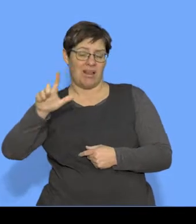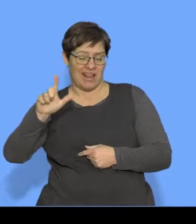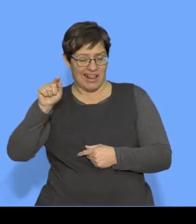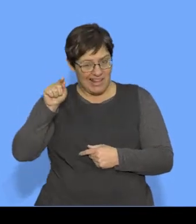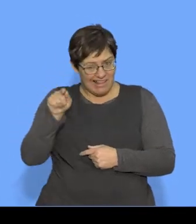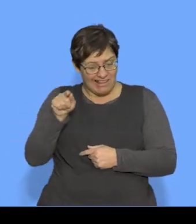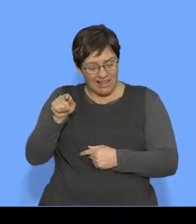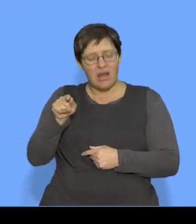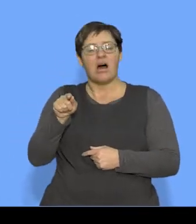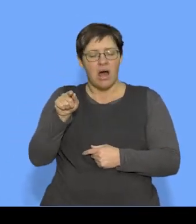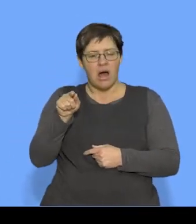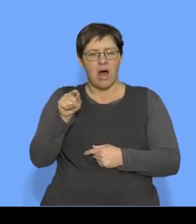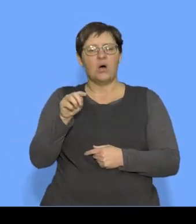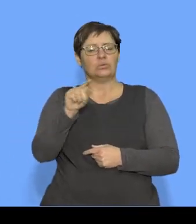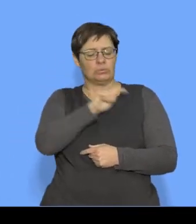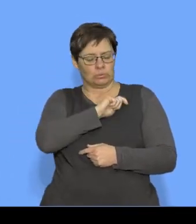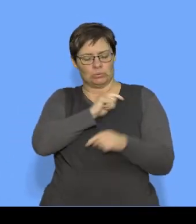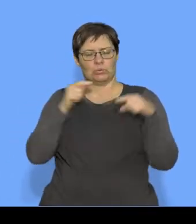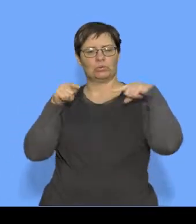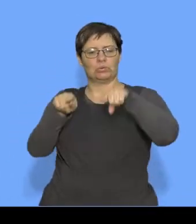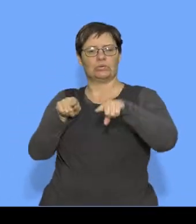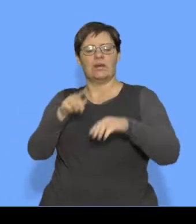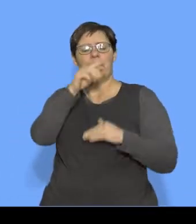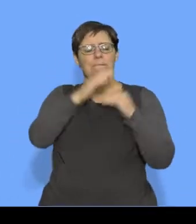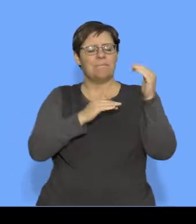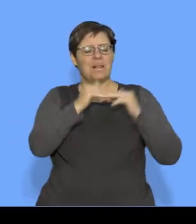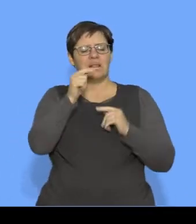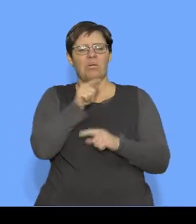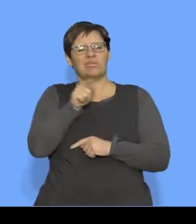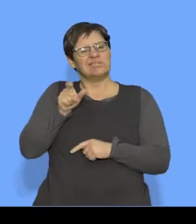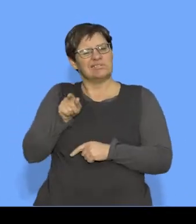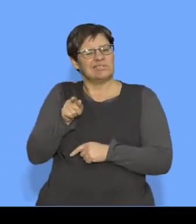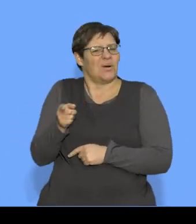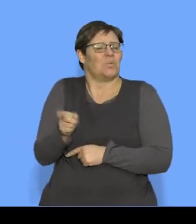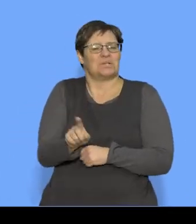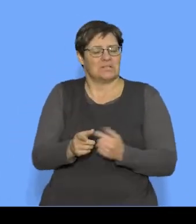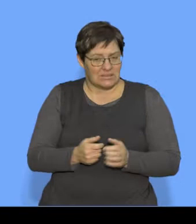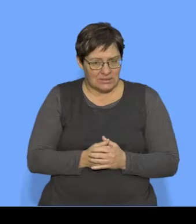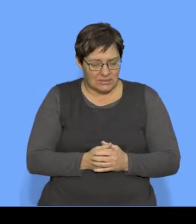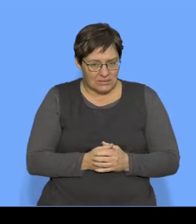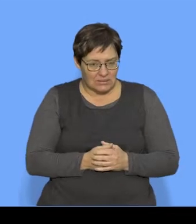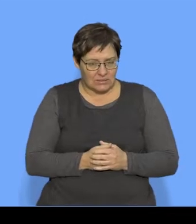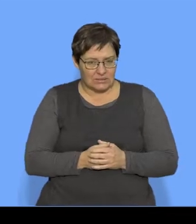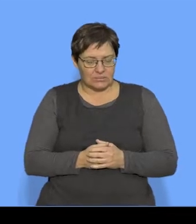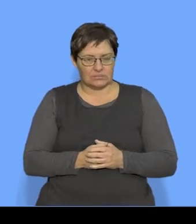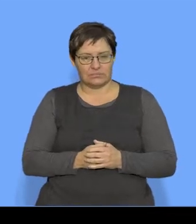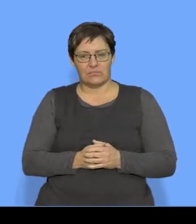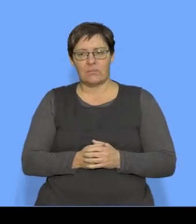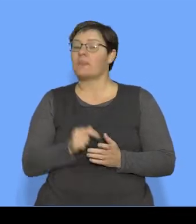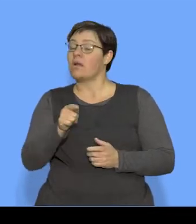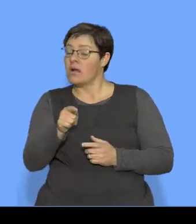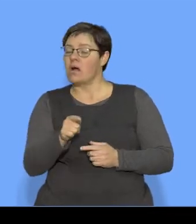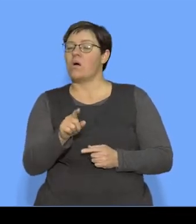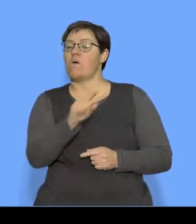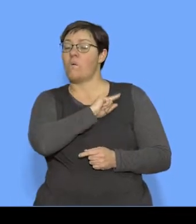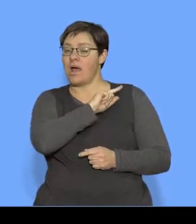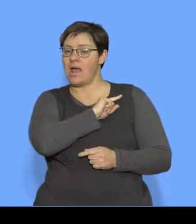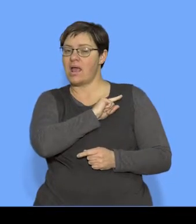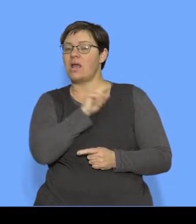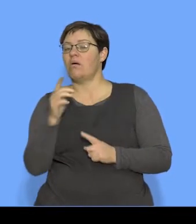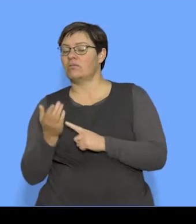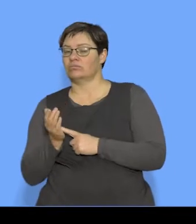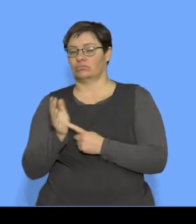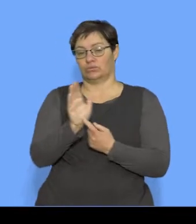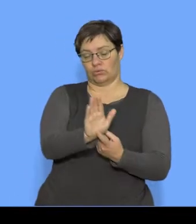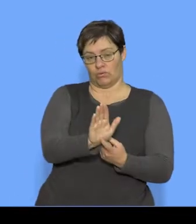the building blocks of a quadrilateral being a parallelogram? That's what you need to be thinking about, because that's what we are